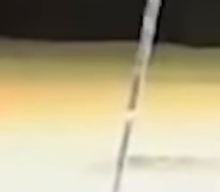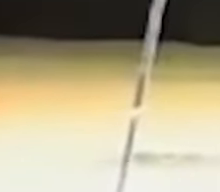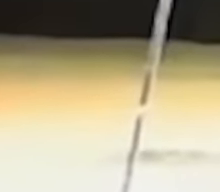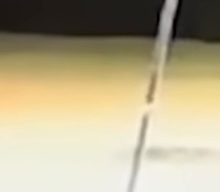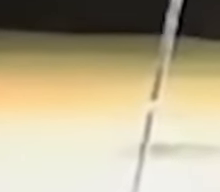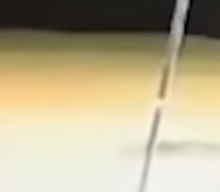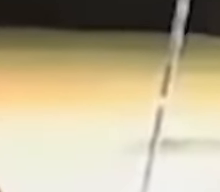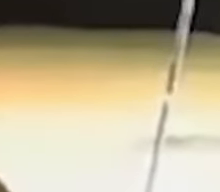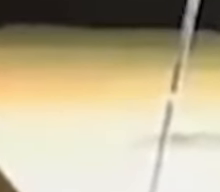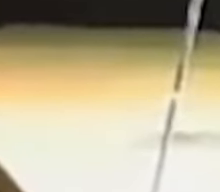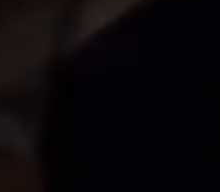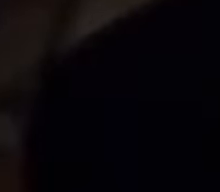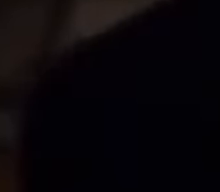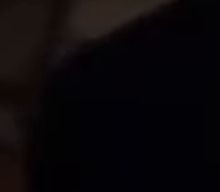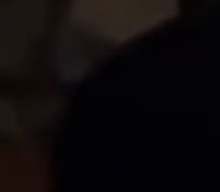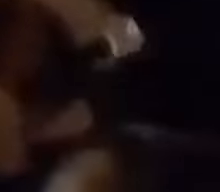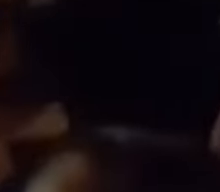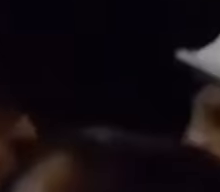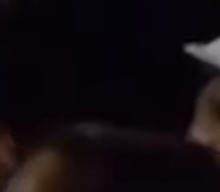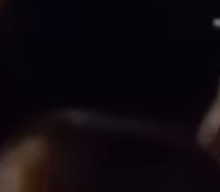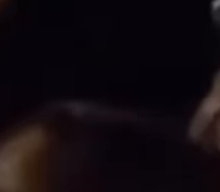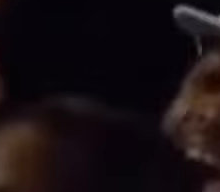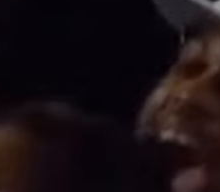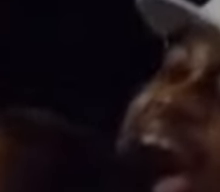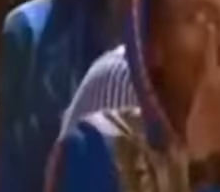ask me if I come in.